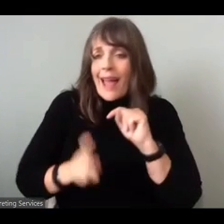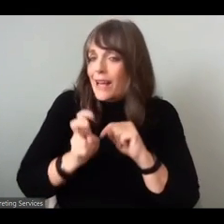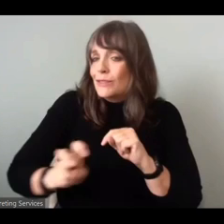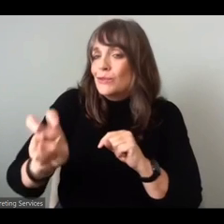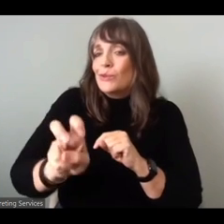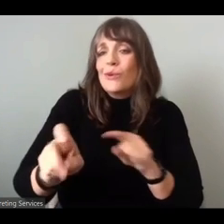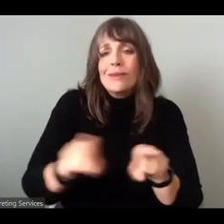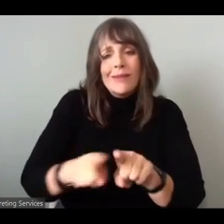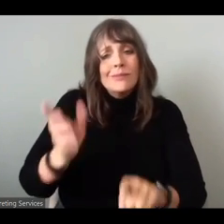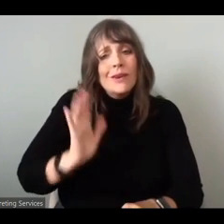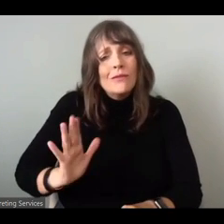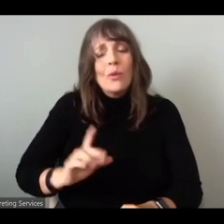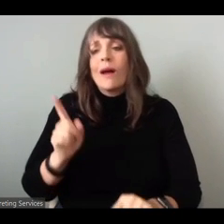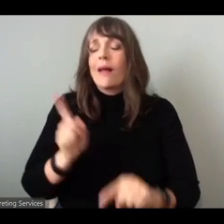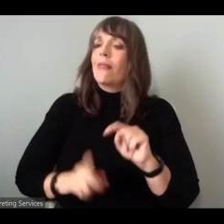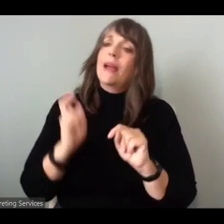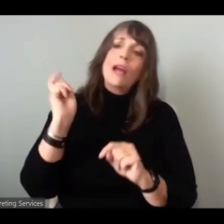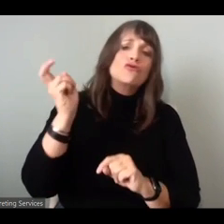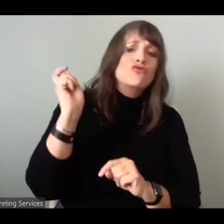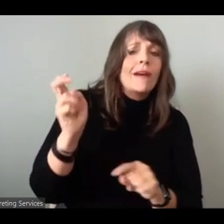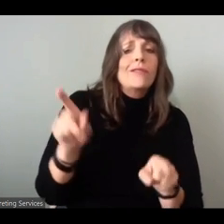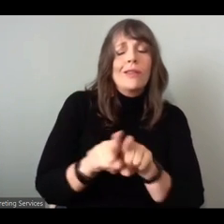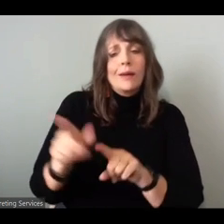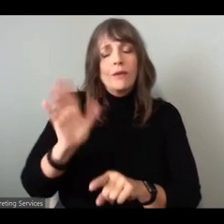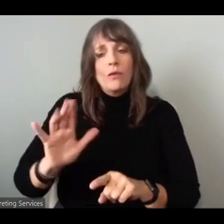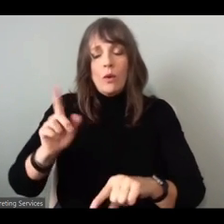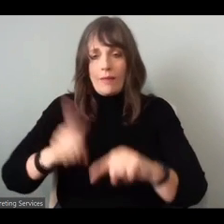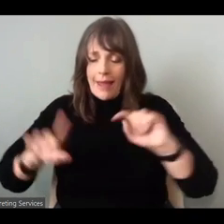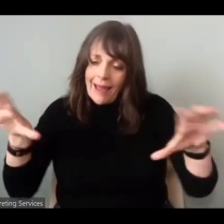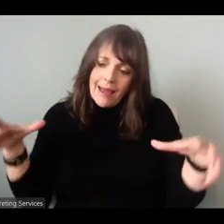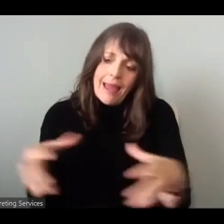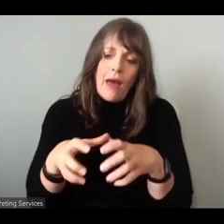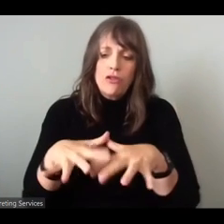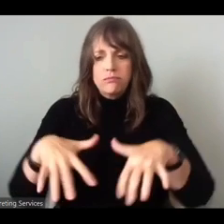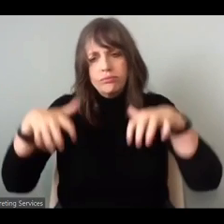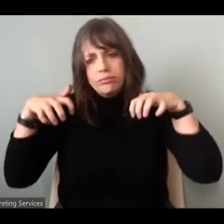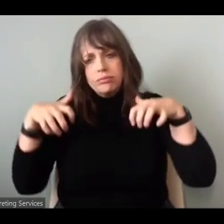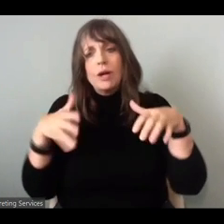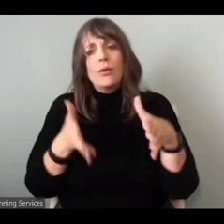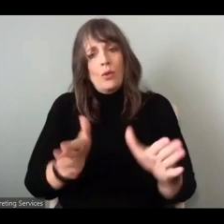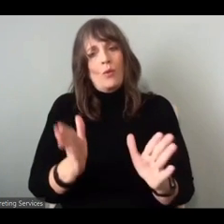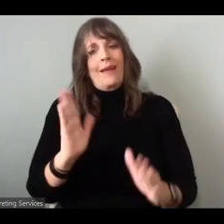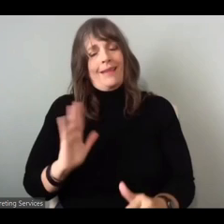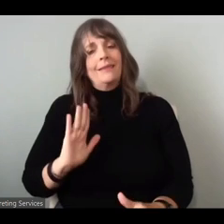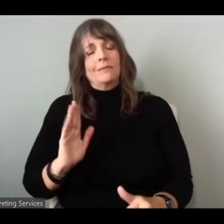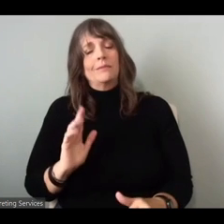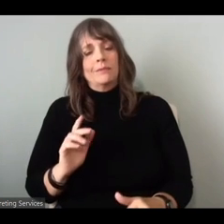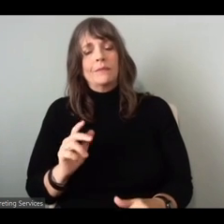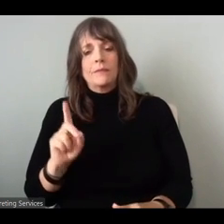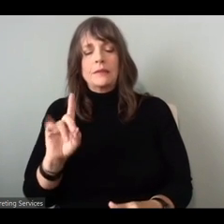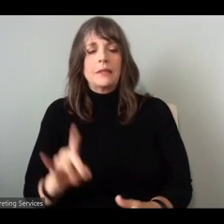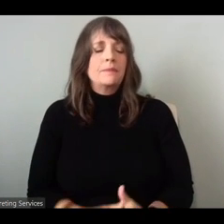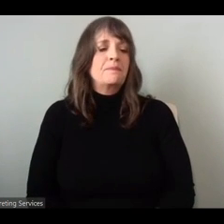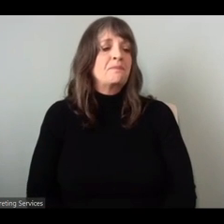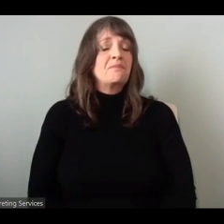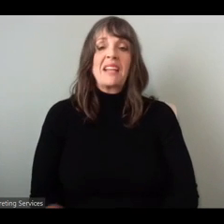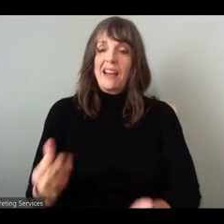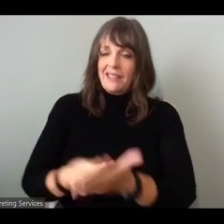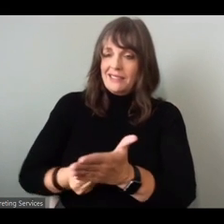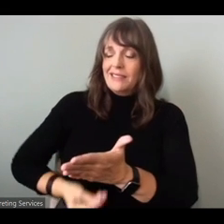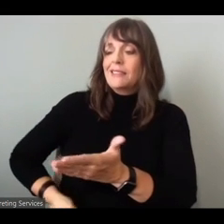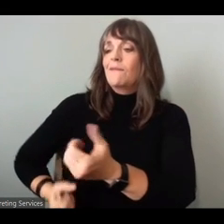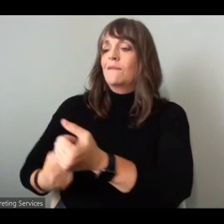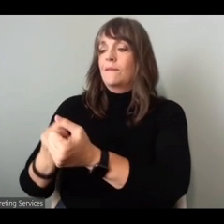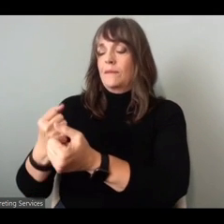the way they once did. They can't travel the way they once did, and they can't gather the way they once did. some private foundations will pull money out of their